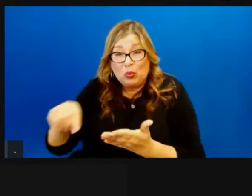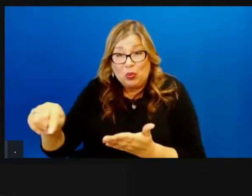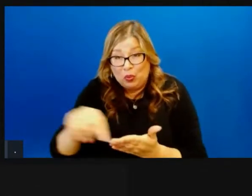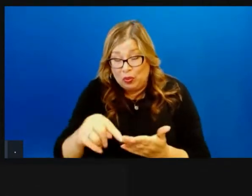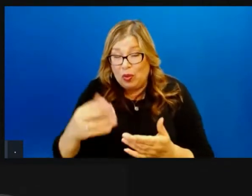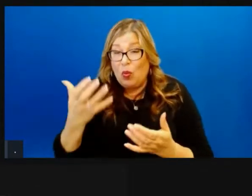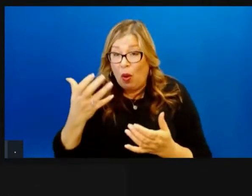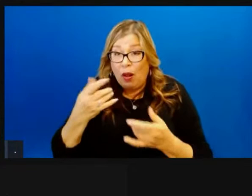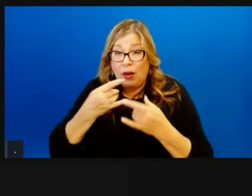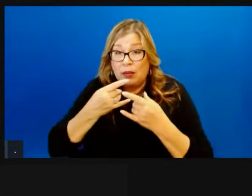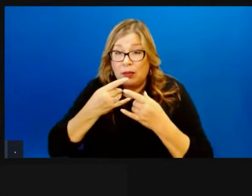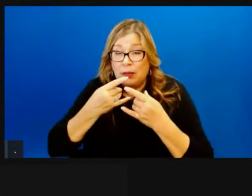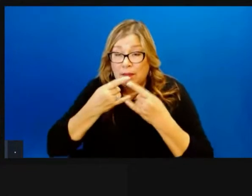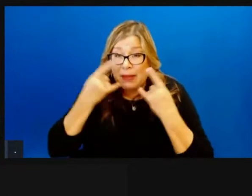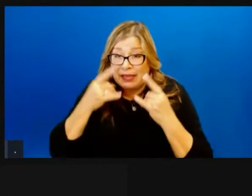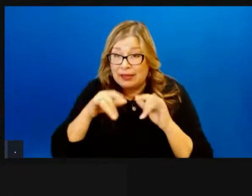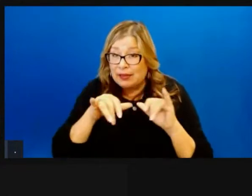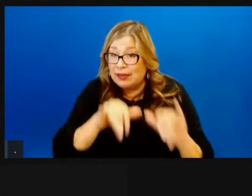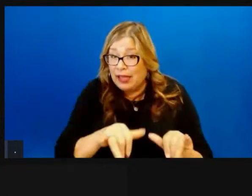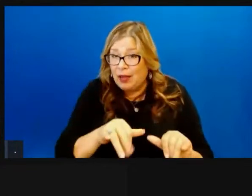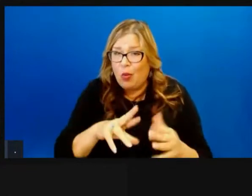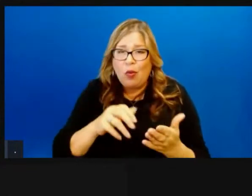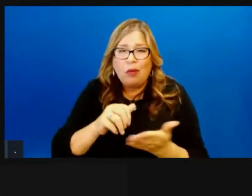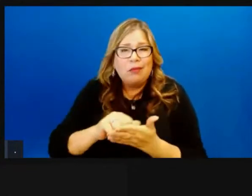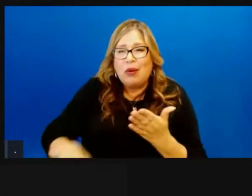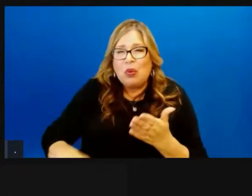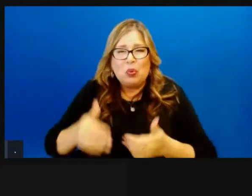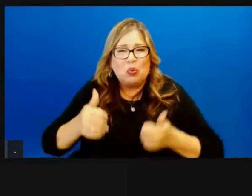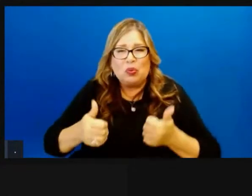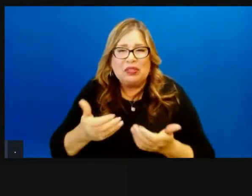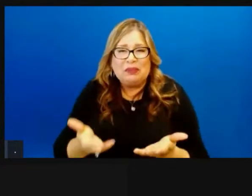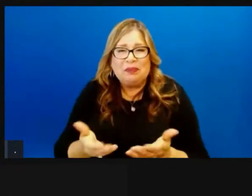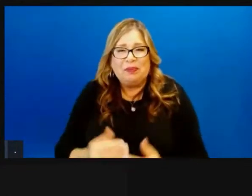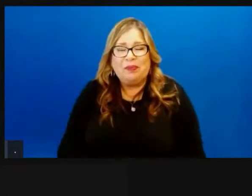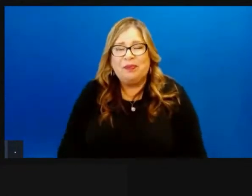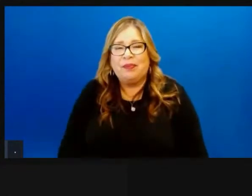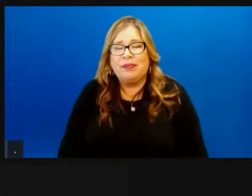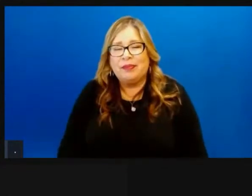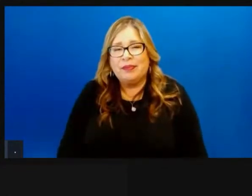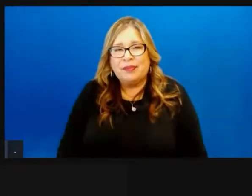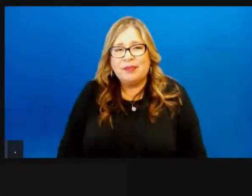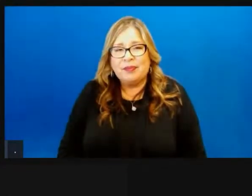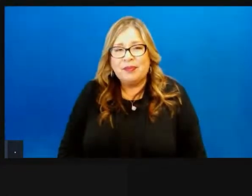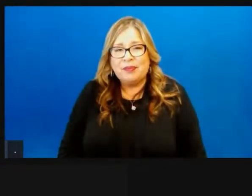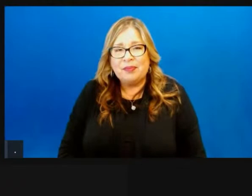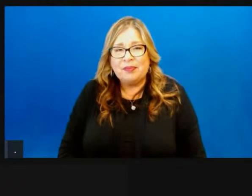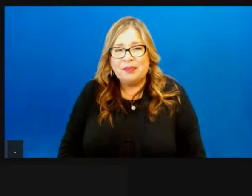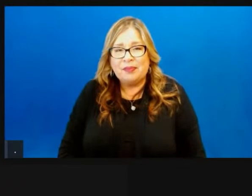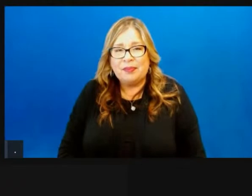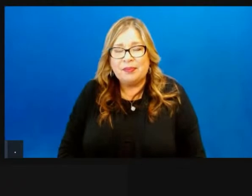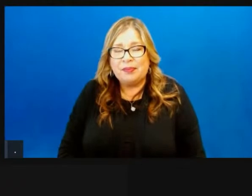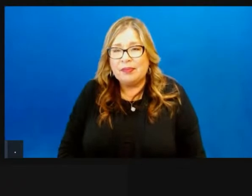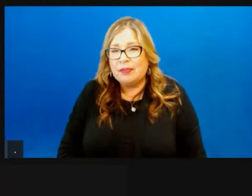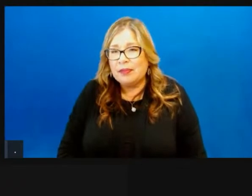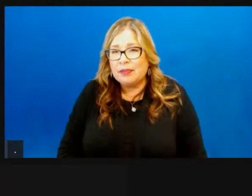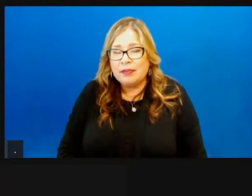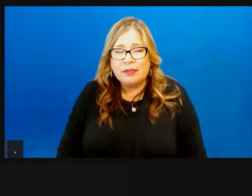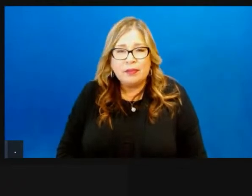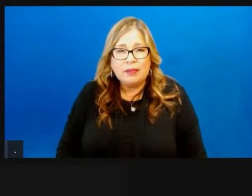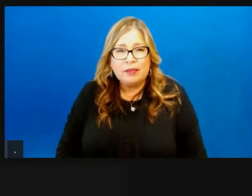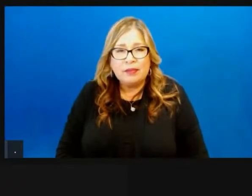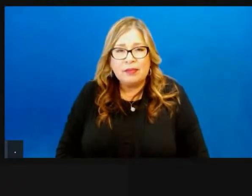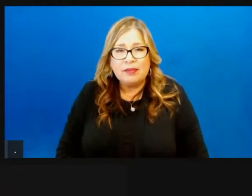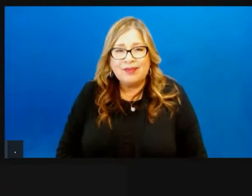to stay? Thank you. Sure. first off, we